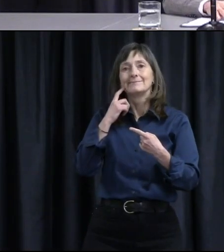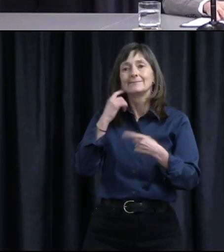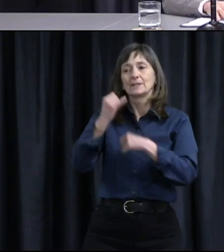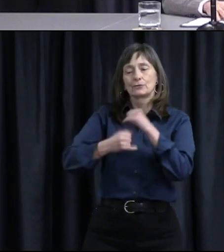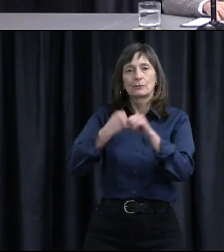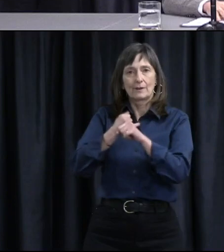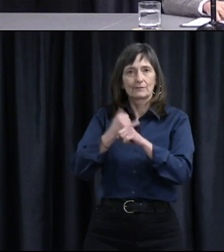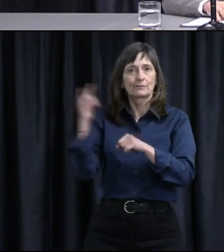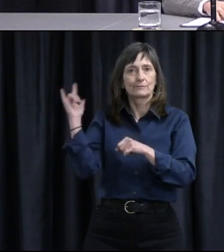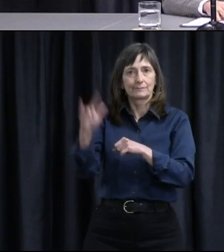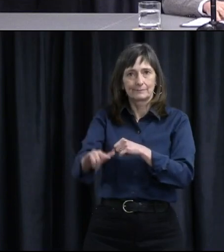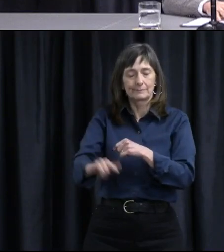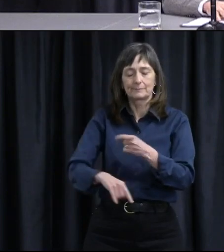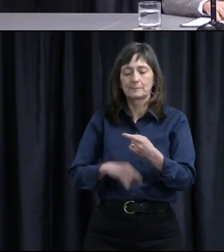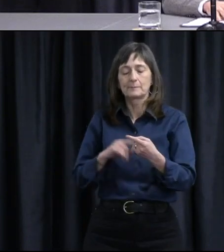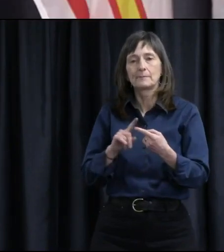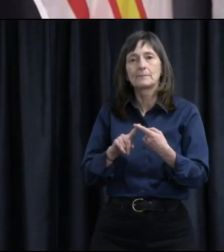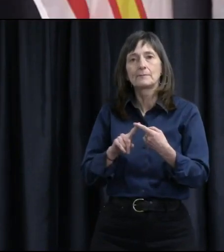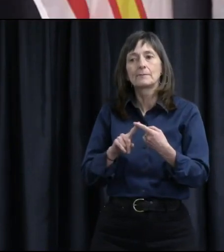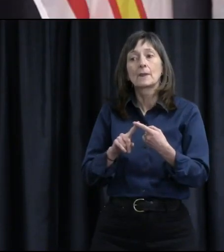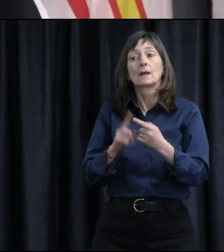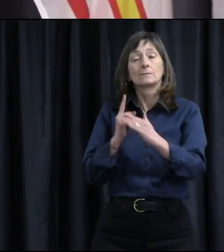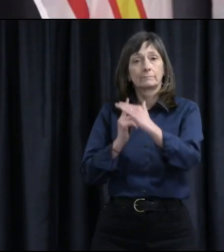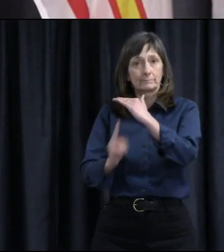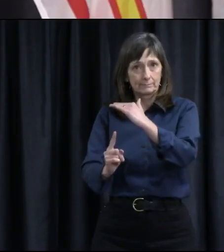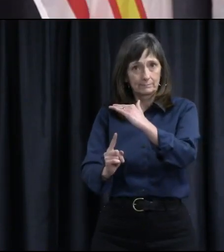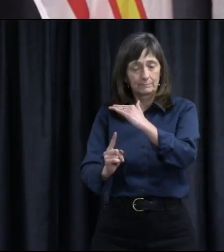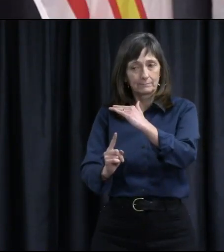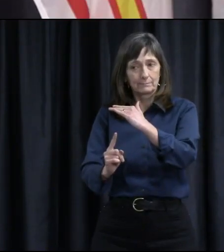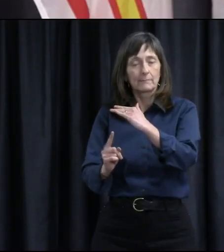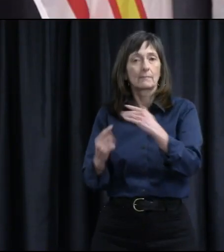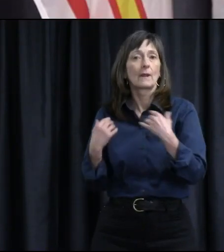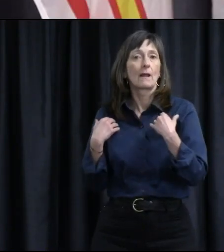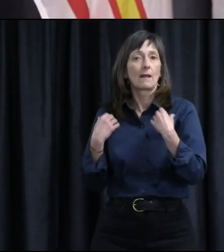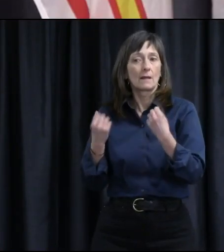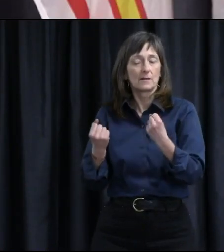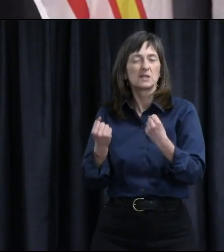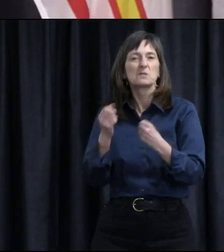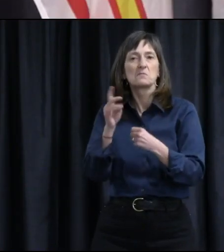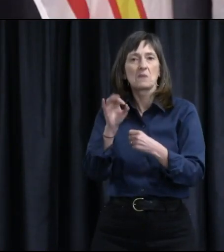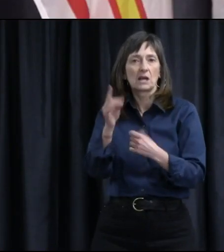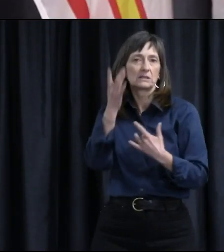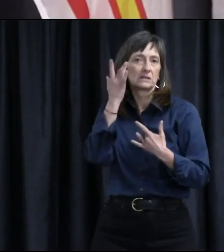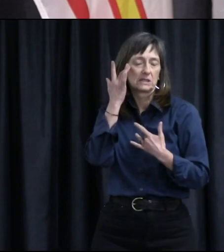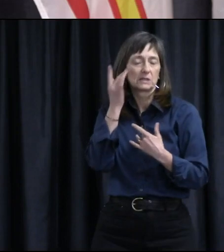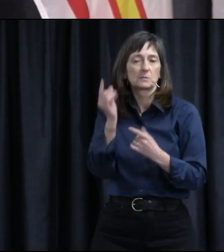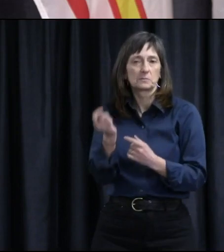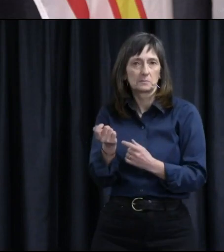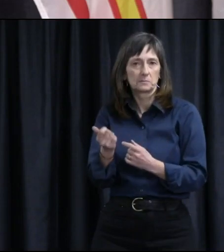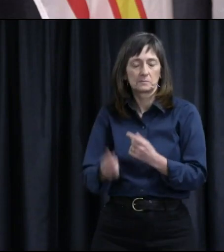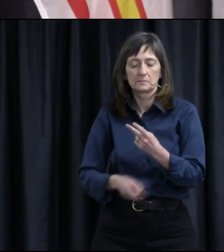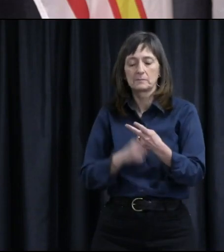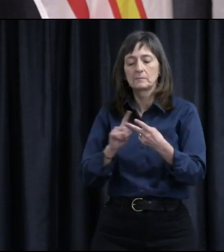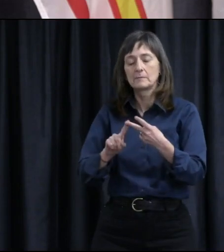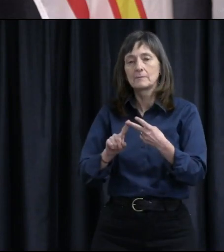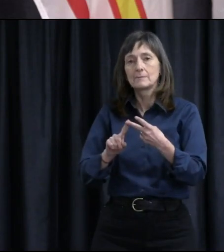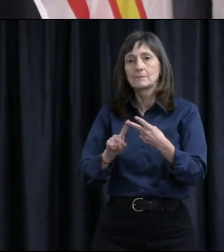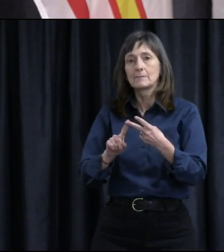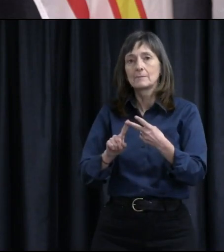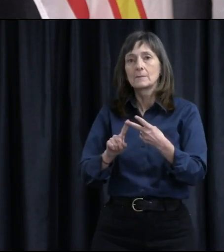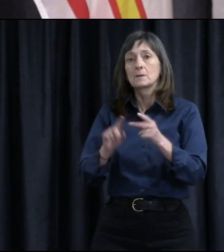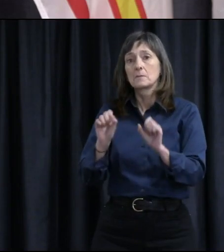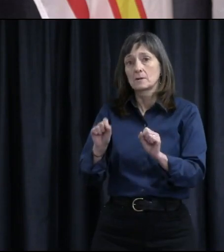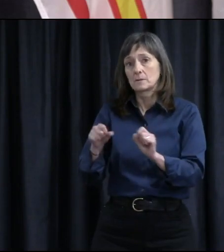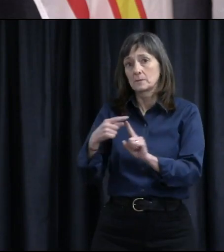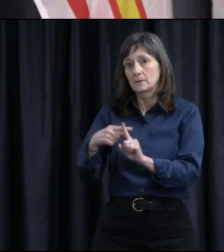international travel. She is currently self-isolating and is recovering at home with mild symptoms. The second presumptive positive case